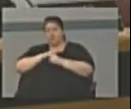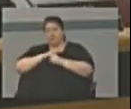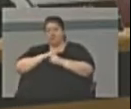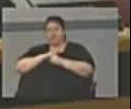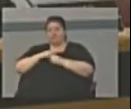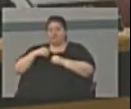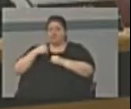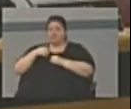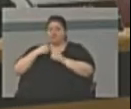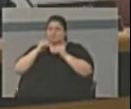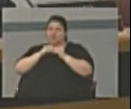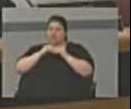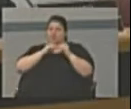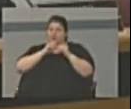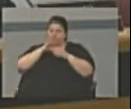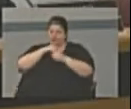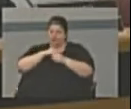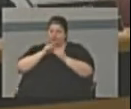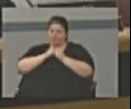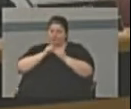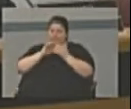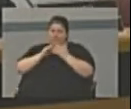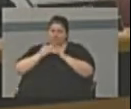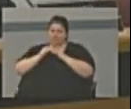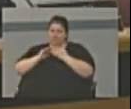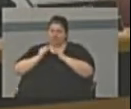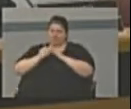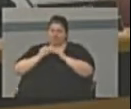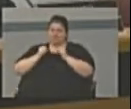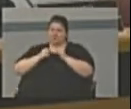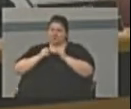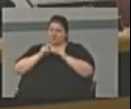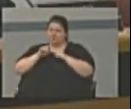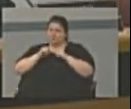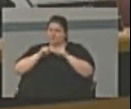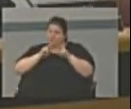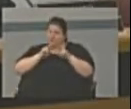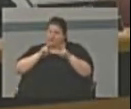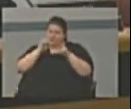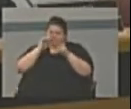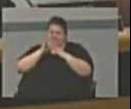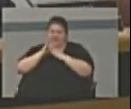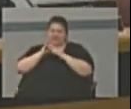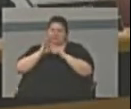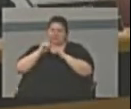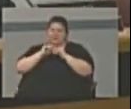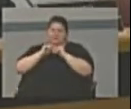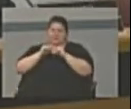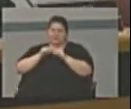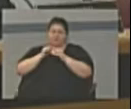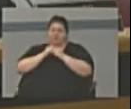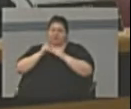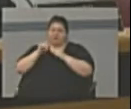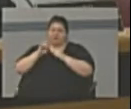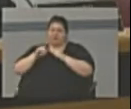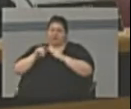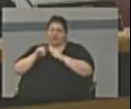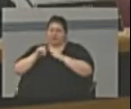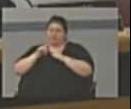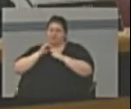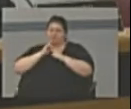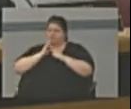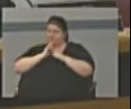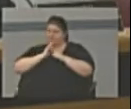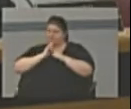in the community. So look for more details as we move forward with that. We're going to continue as well with our Laurel's Talking program. That's where